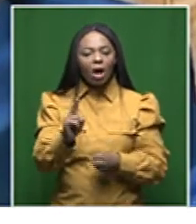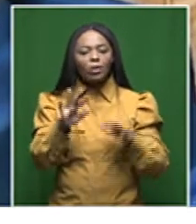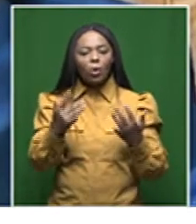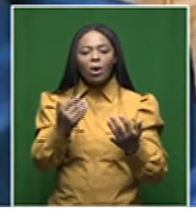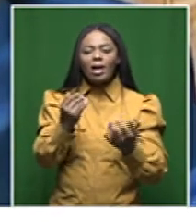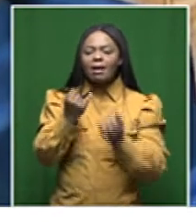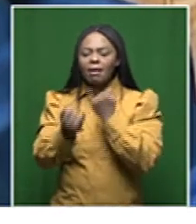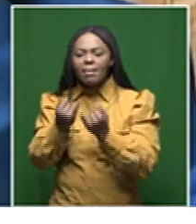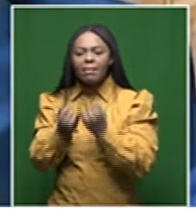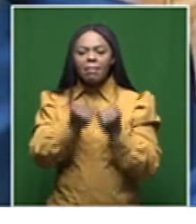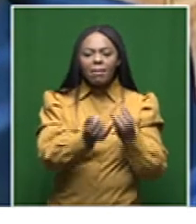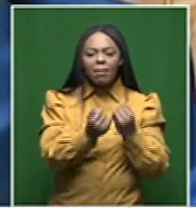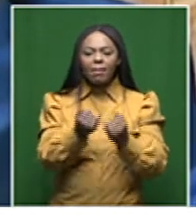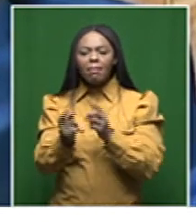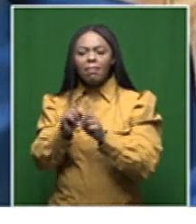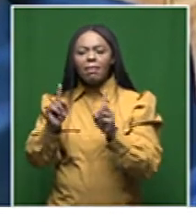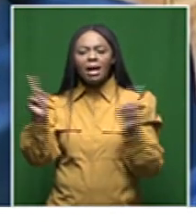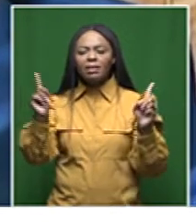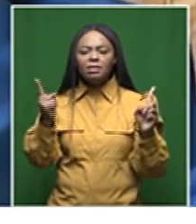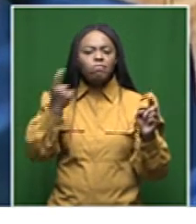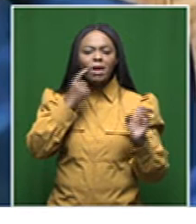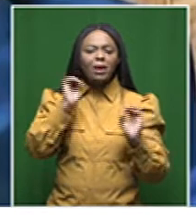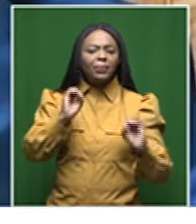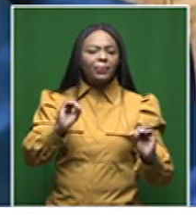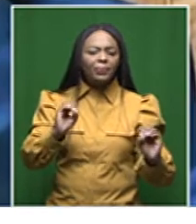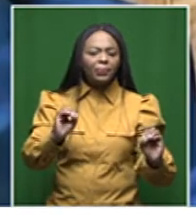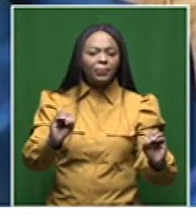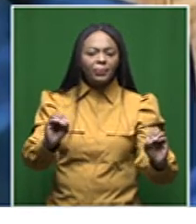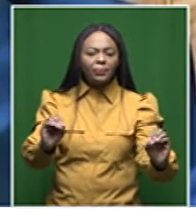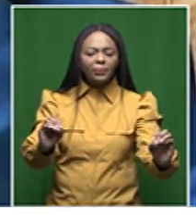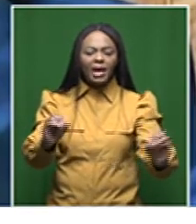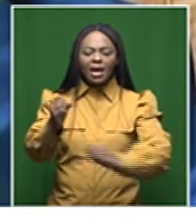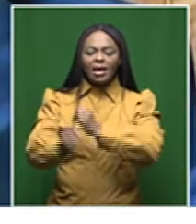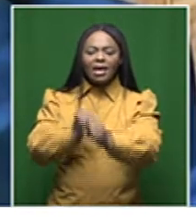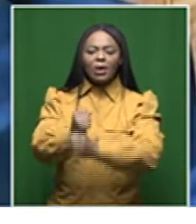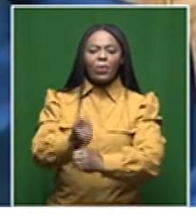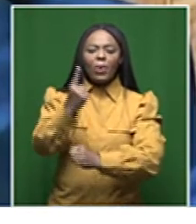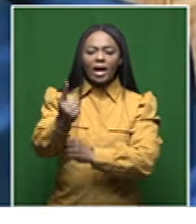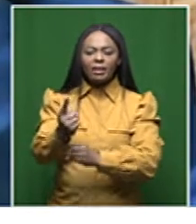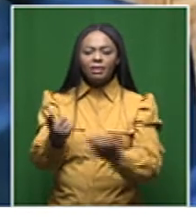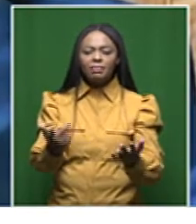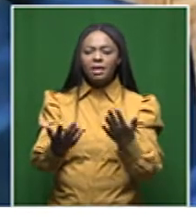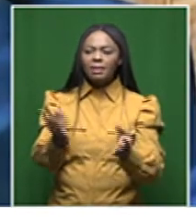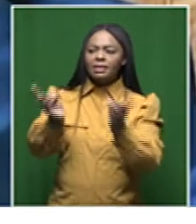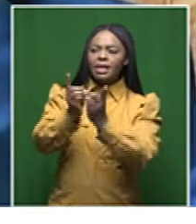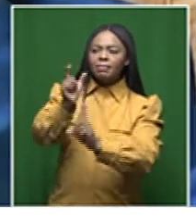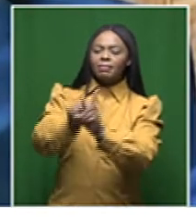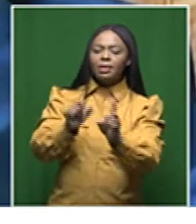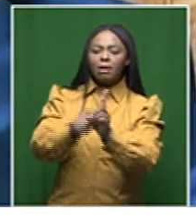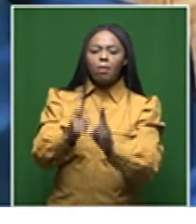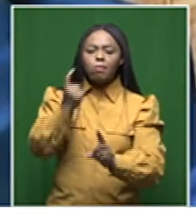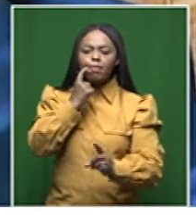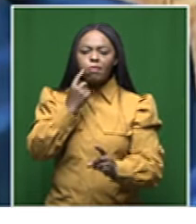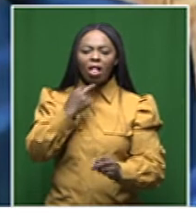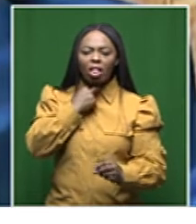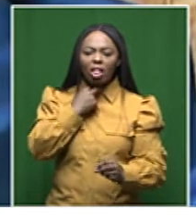exposure. Once you've gone through the year and, you haven't fallen pregnant as a couple, what is the next step? Where do you go? Who do you go